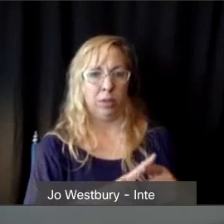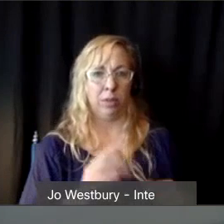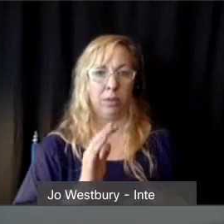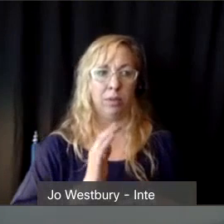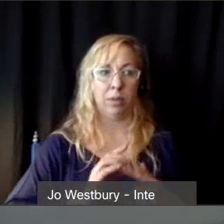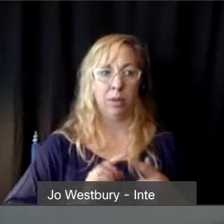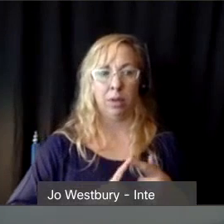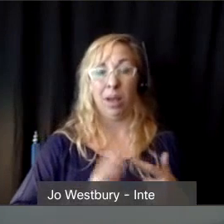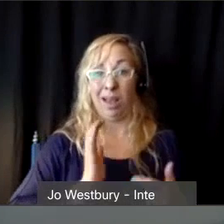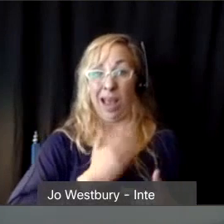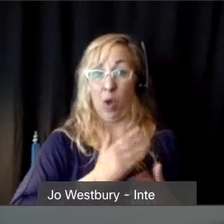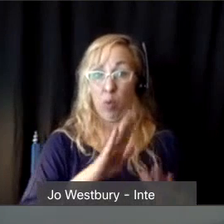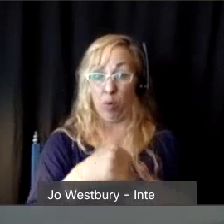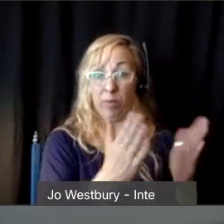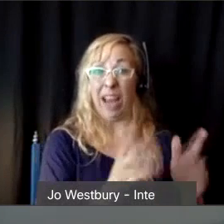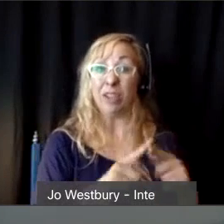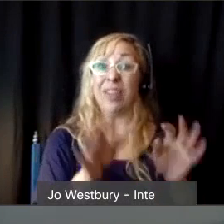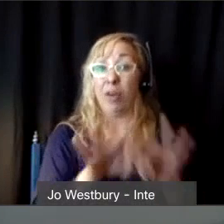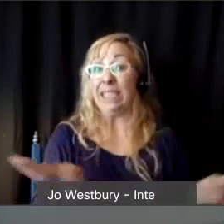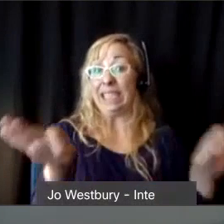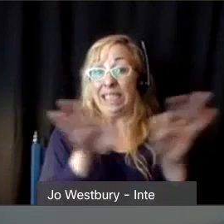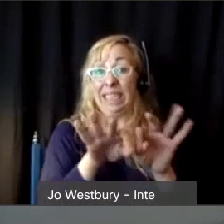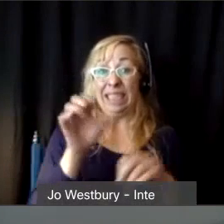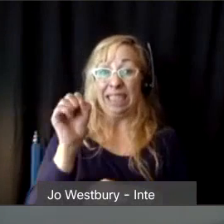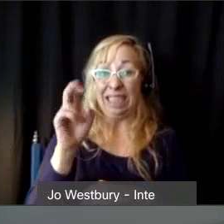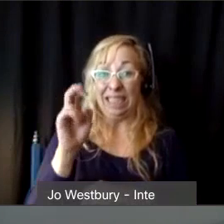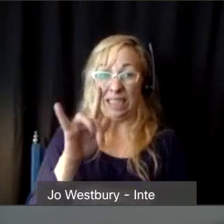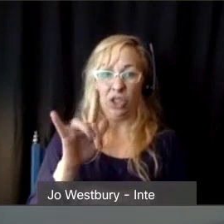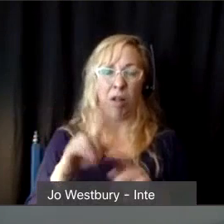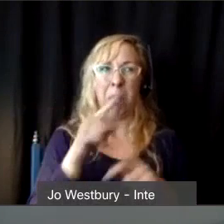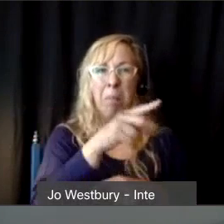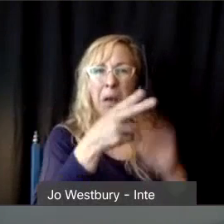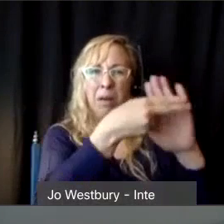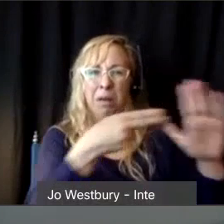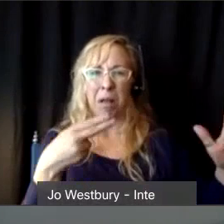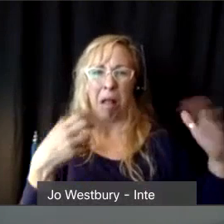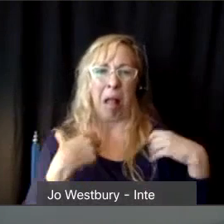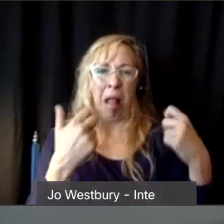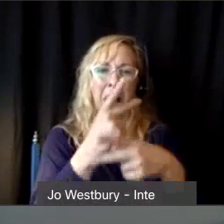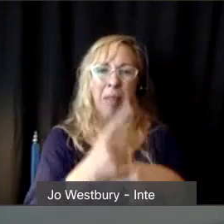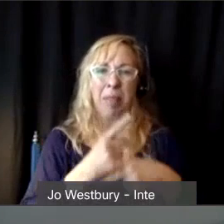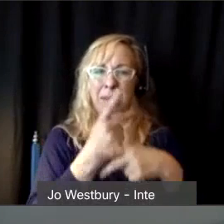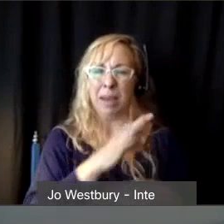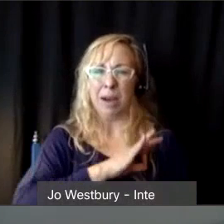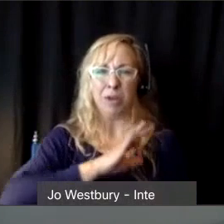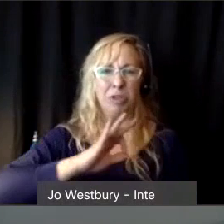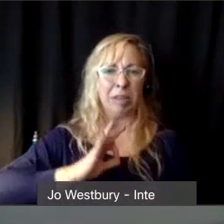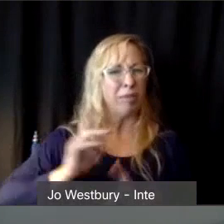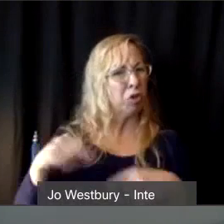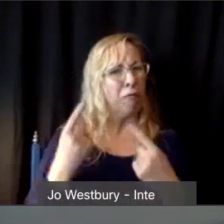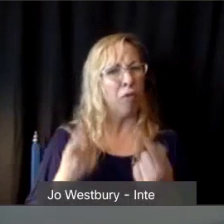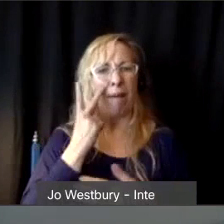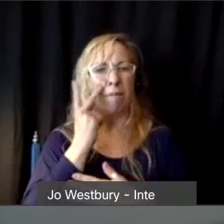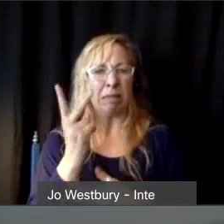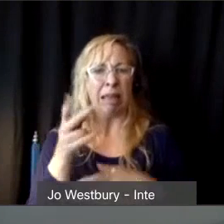being provider staff are essential, but healthcare personnel, by the definition I've seen, have been people who